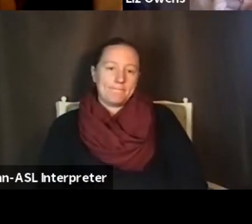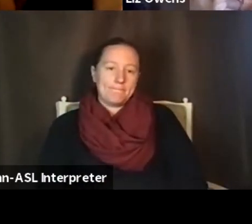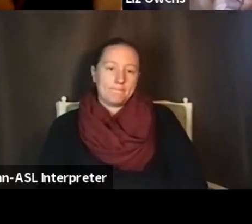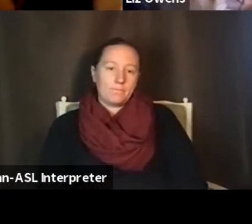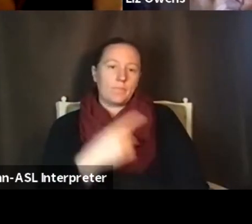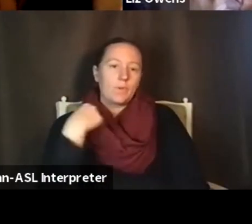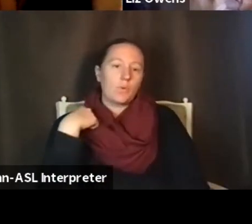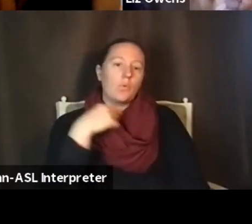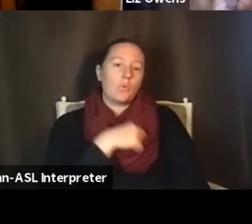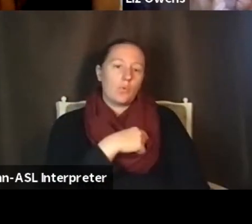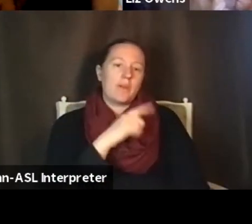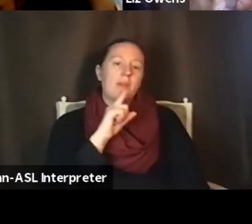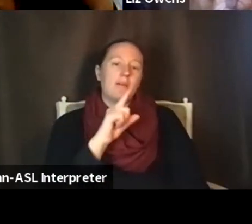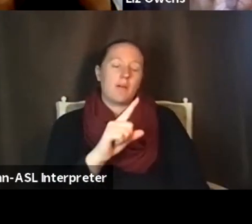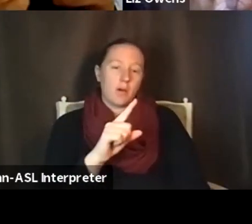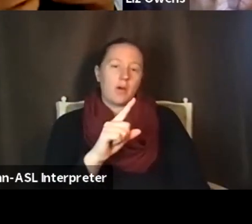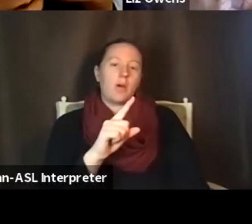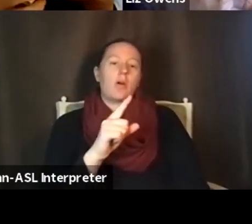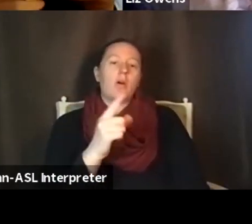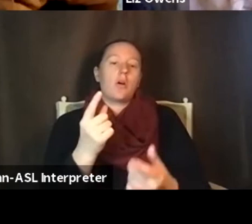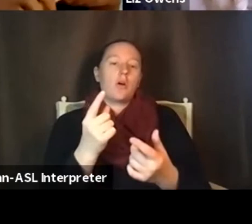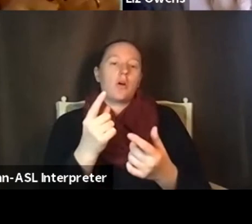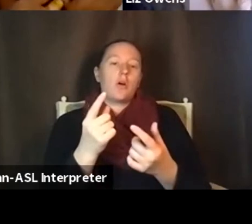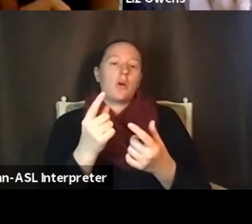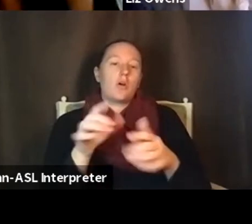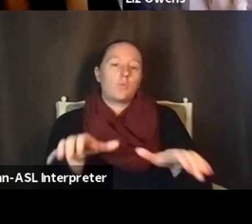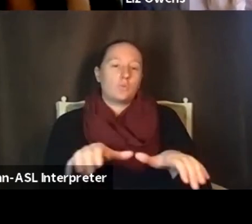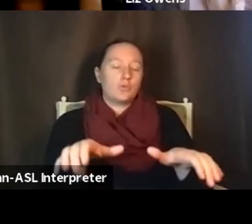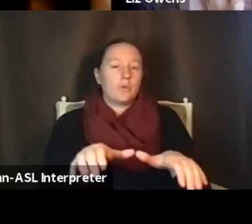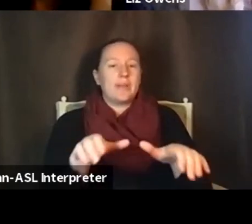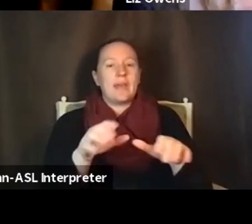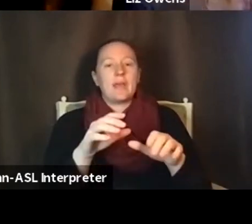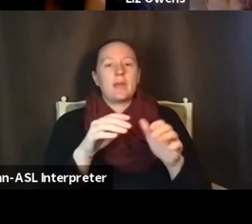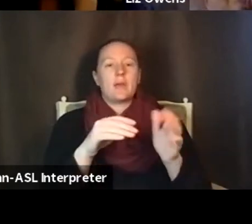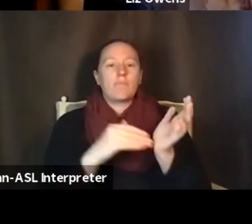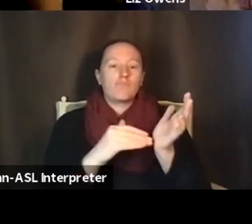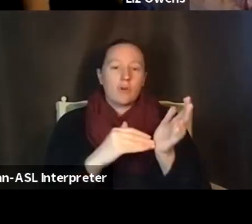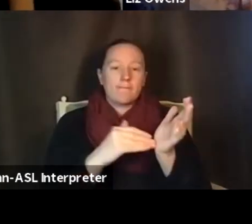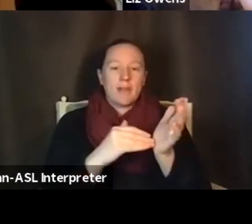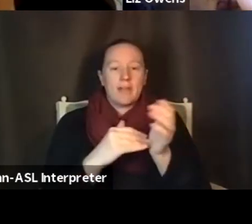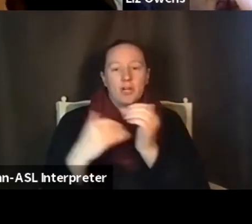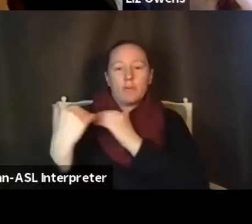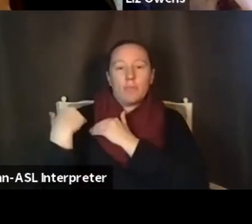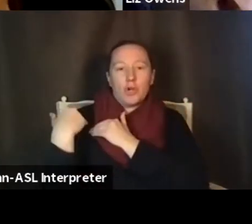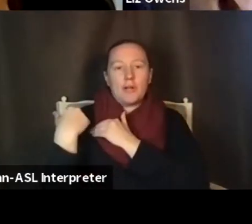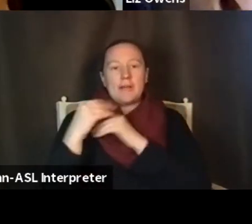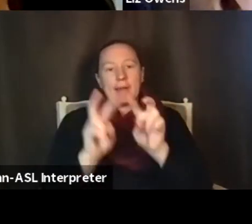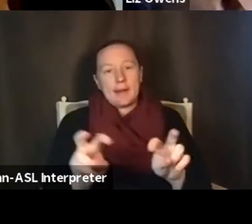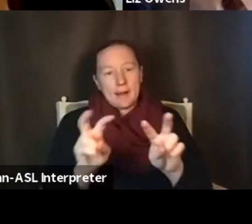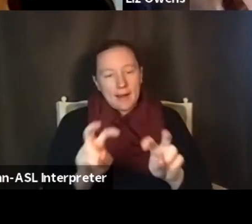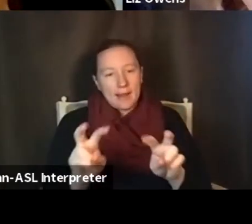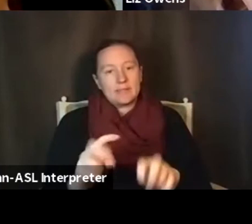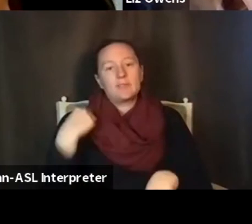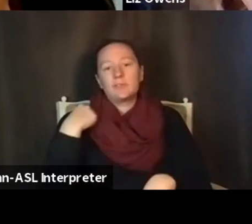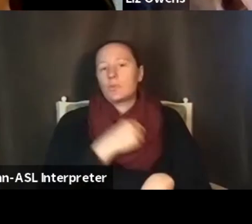we are undergoing, I mentioned that we're doing a provider burden analysis. And so we know that provider burden